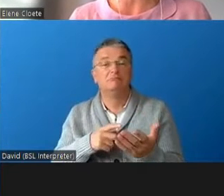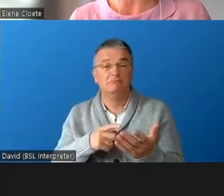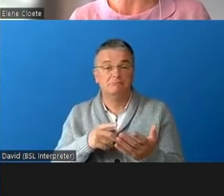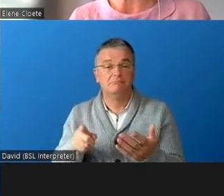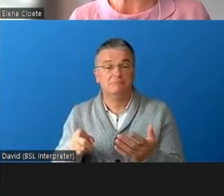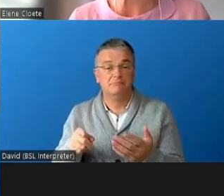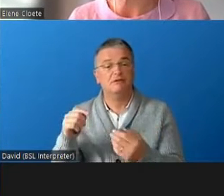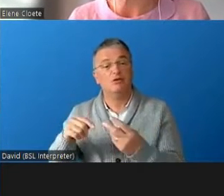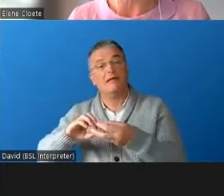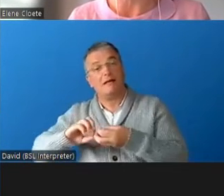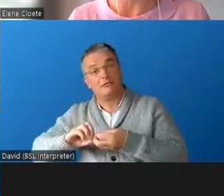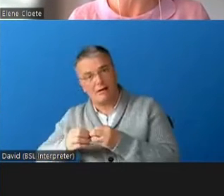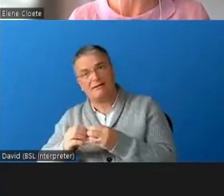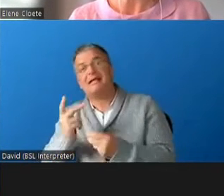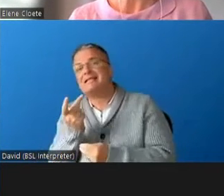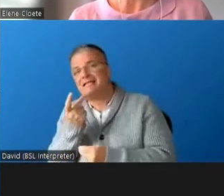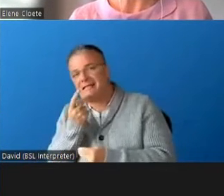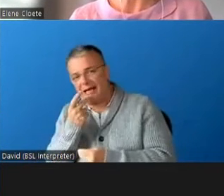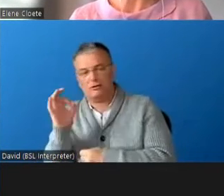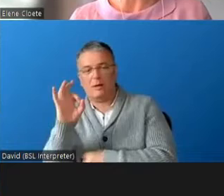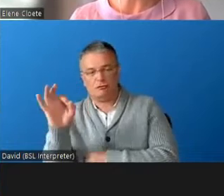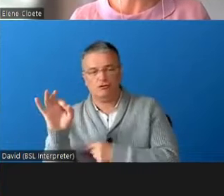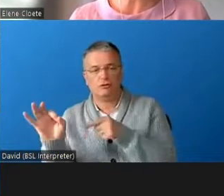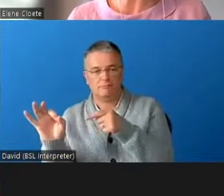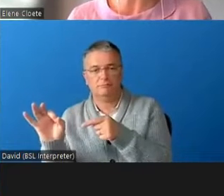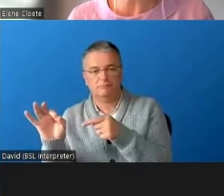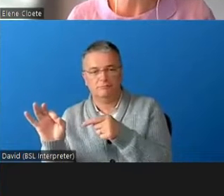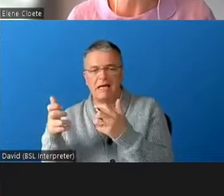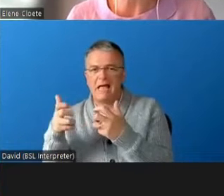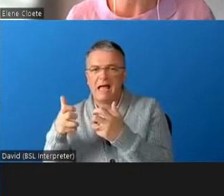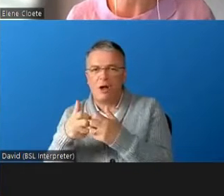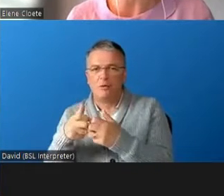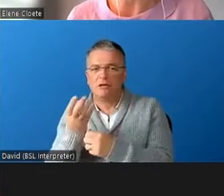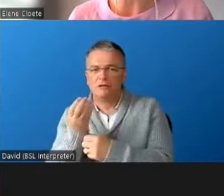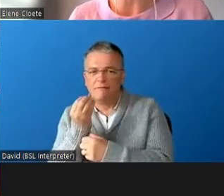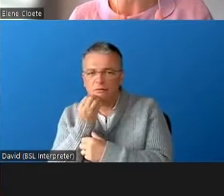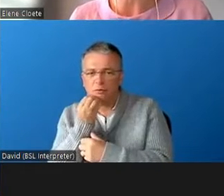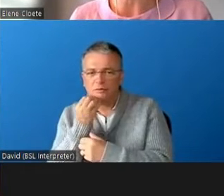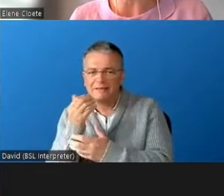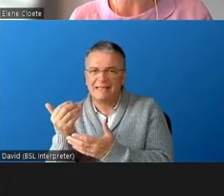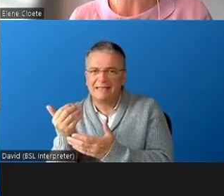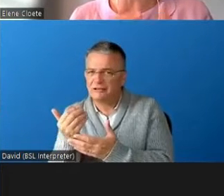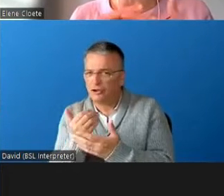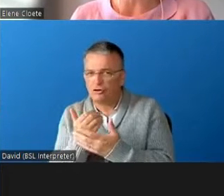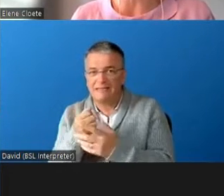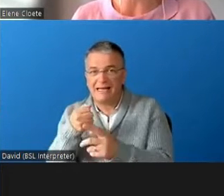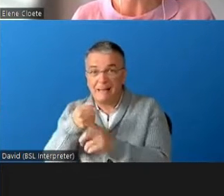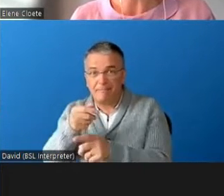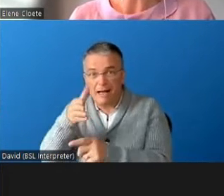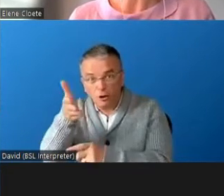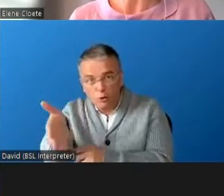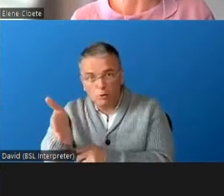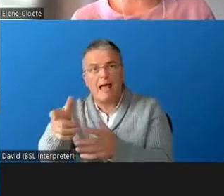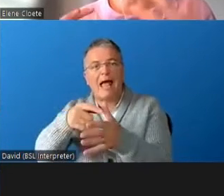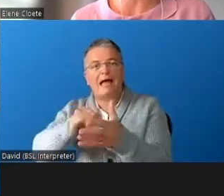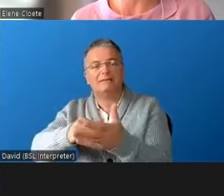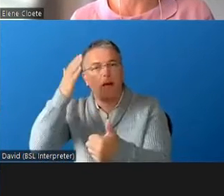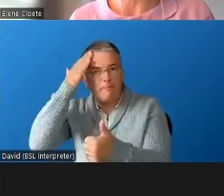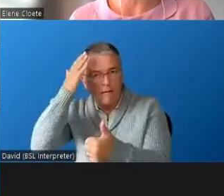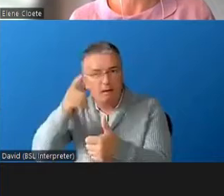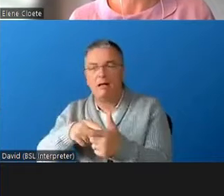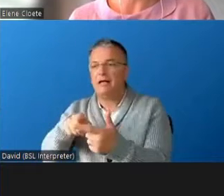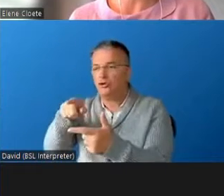up formulating a second question. How does food insecurity impact you as a mother and you